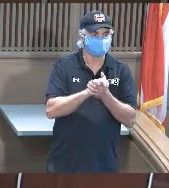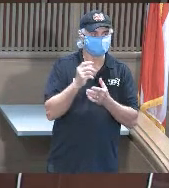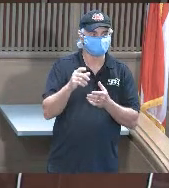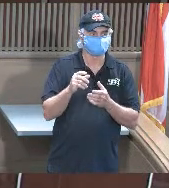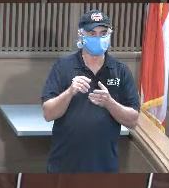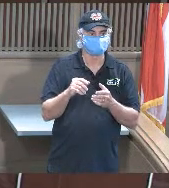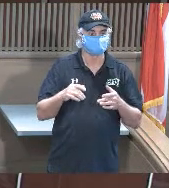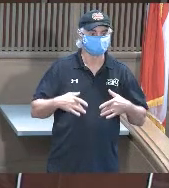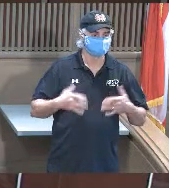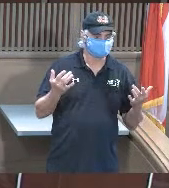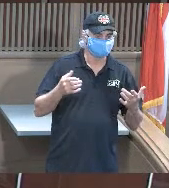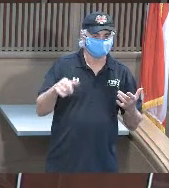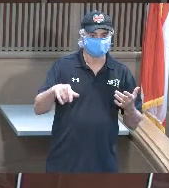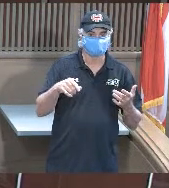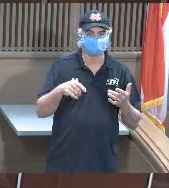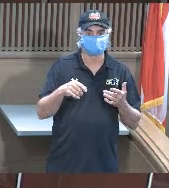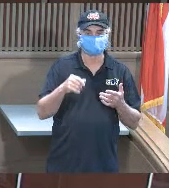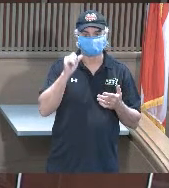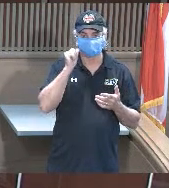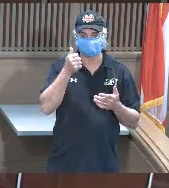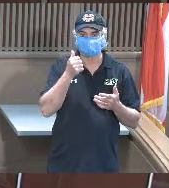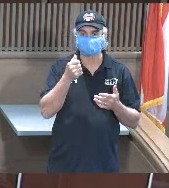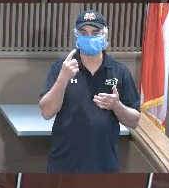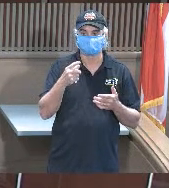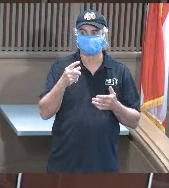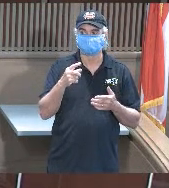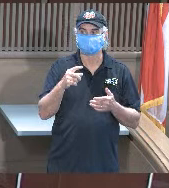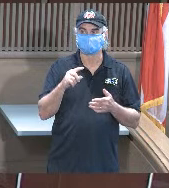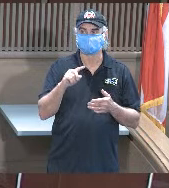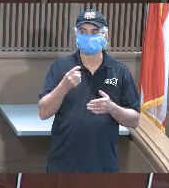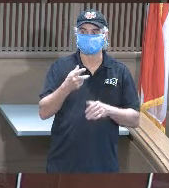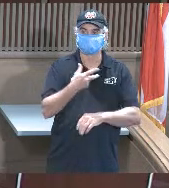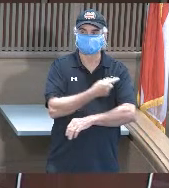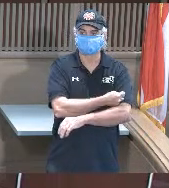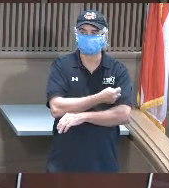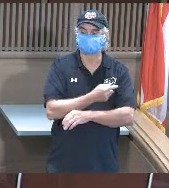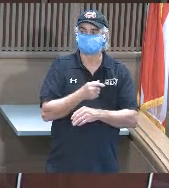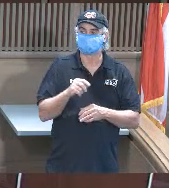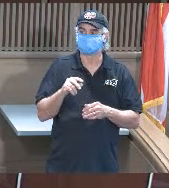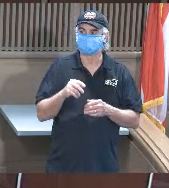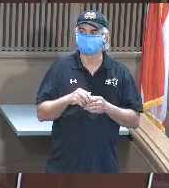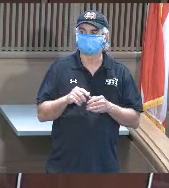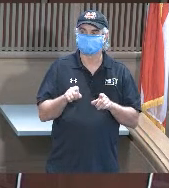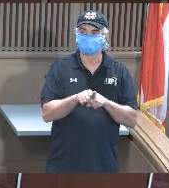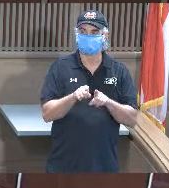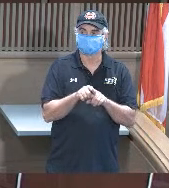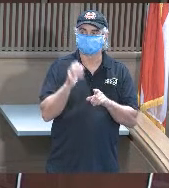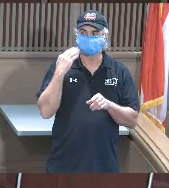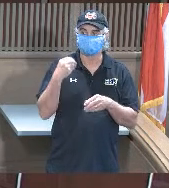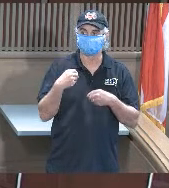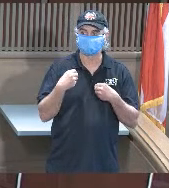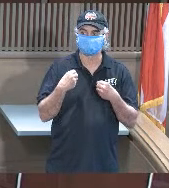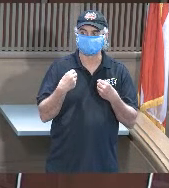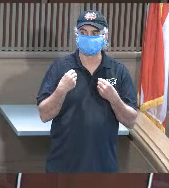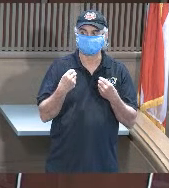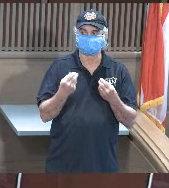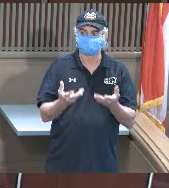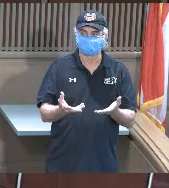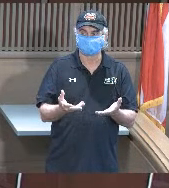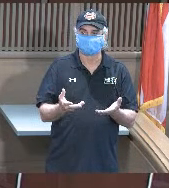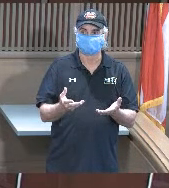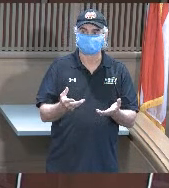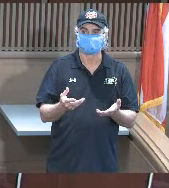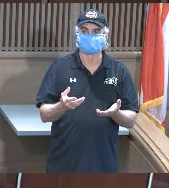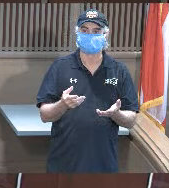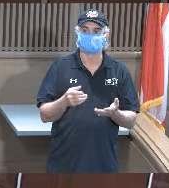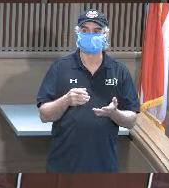has had their first vaccination to come out for their second vaccination. It's my understanding there also will be administering the first vaccination to anyone who has